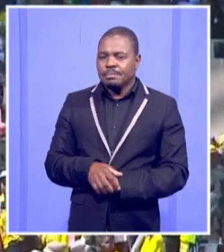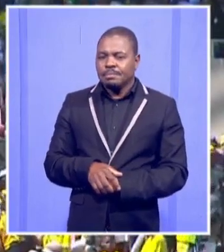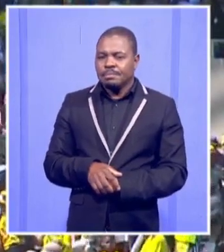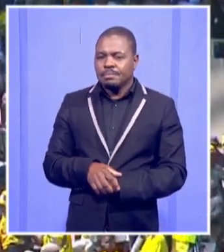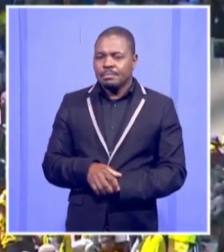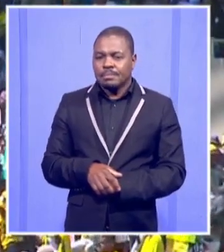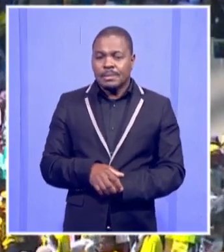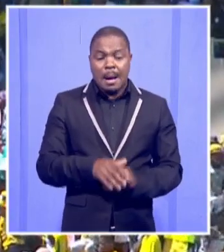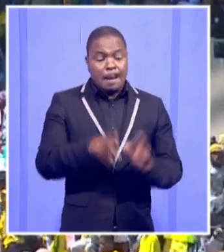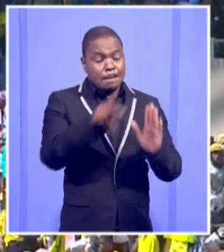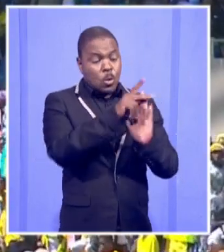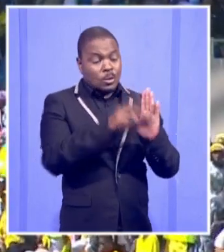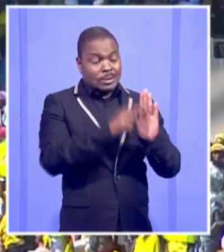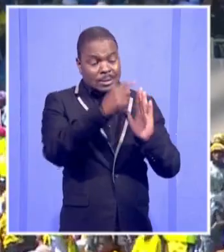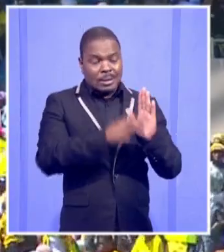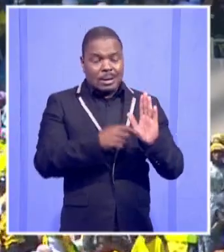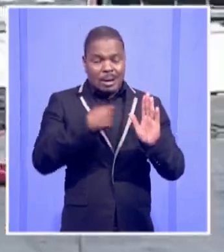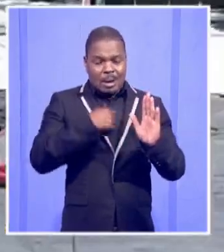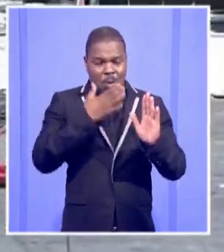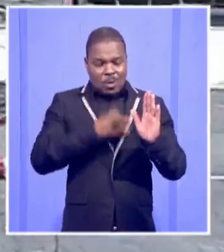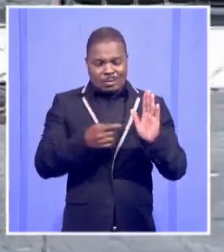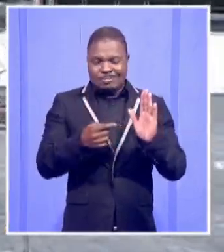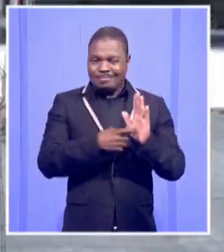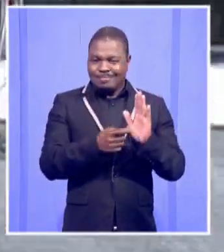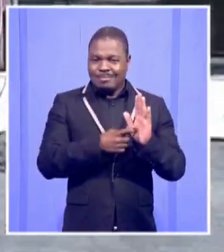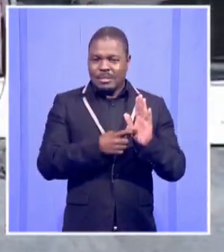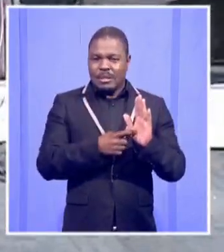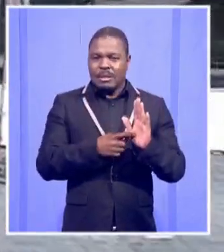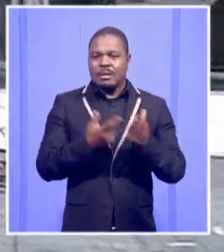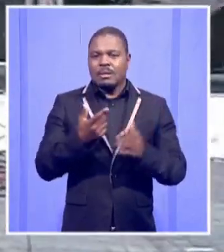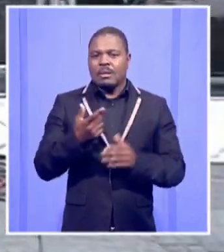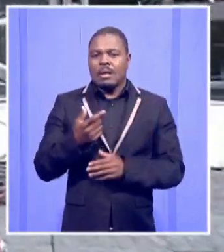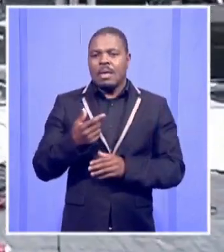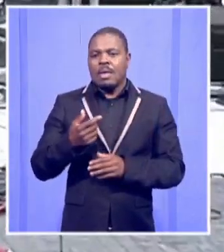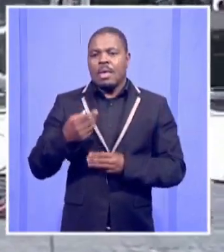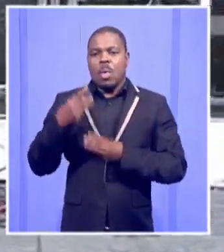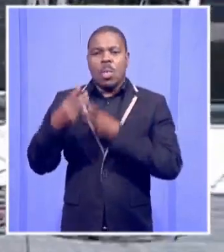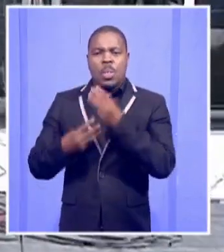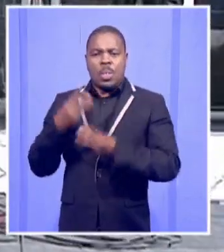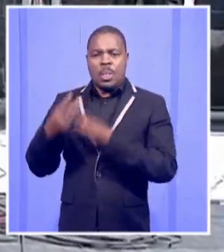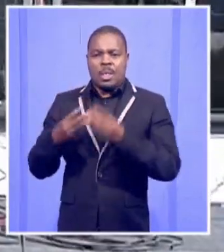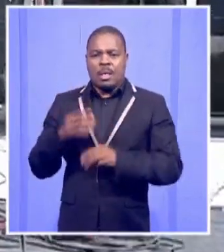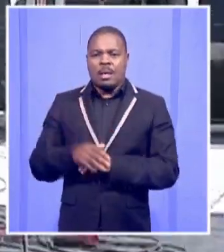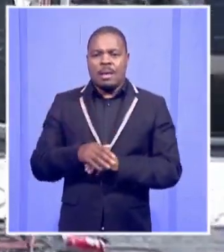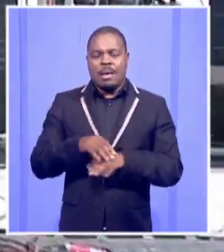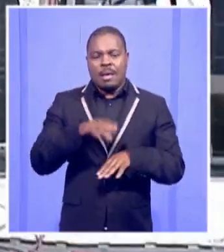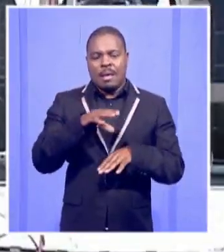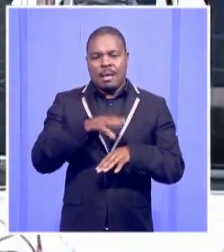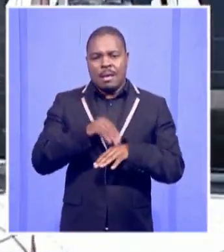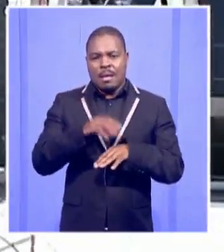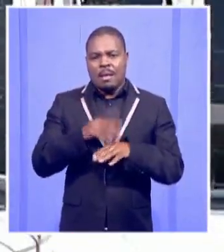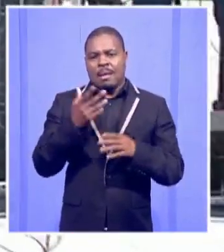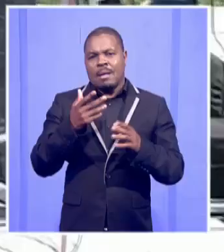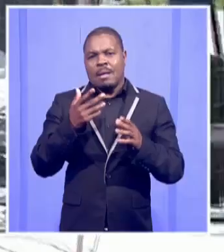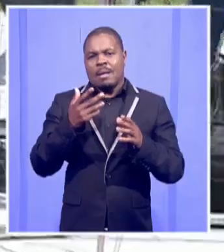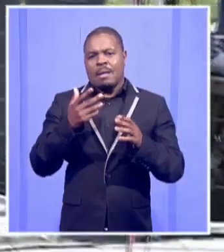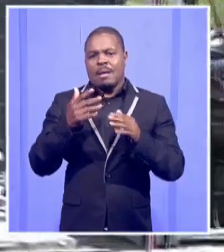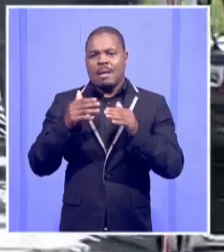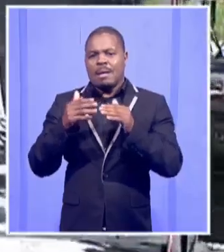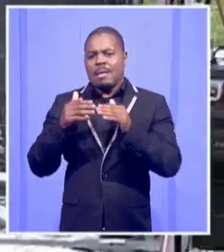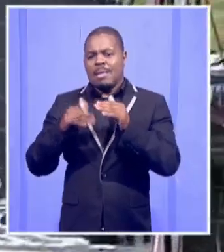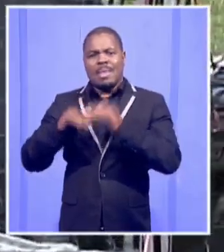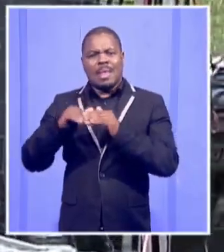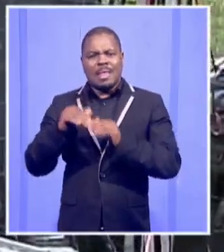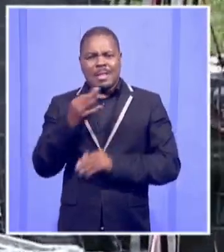The policy that I want to be stand up is for the age of employment, the 18 to 35. It is unfair and it does